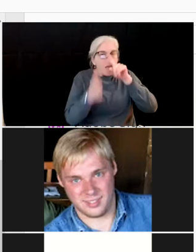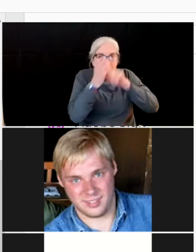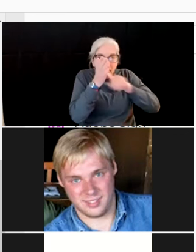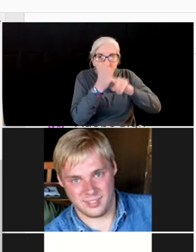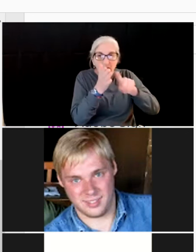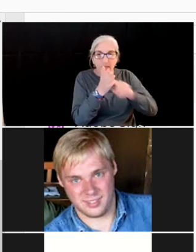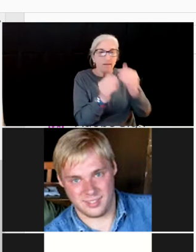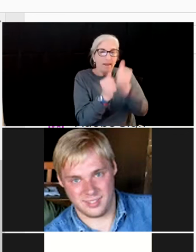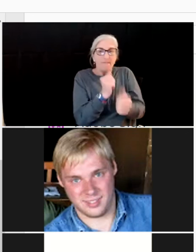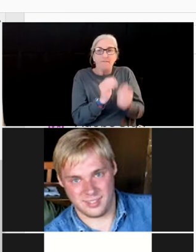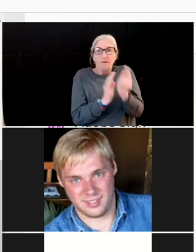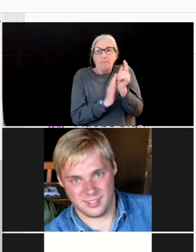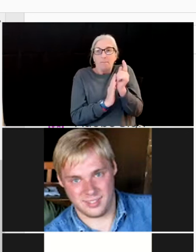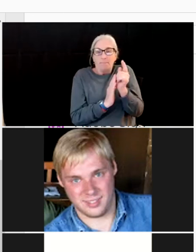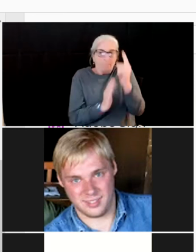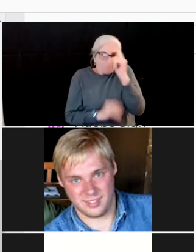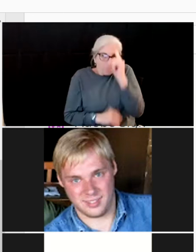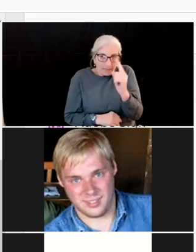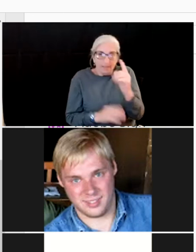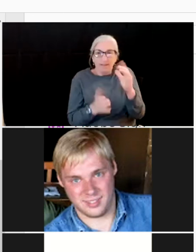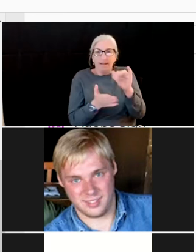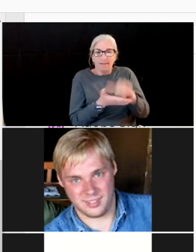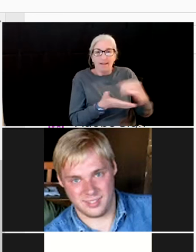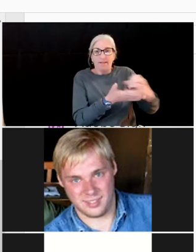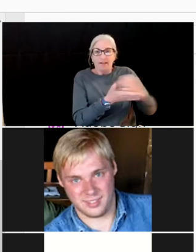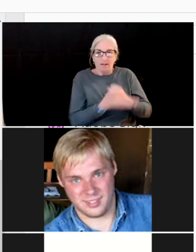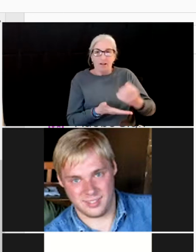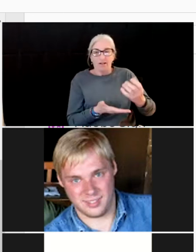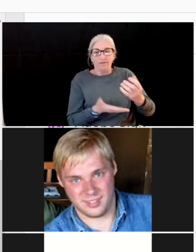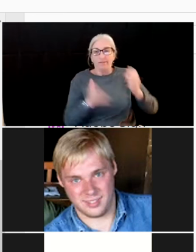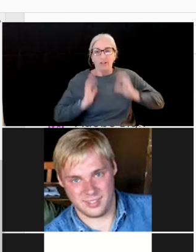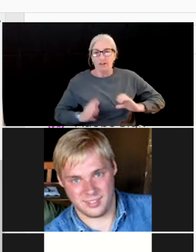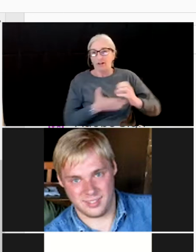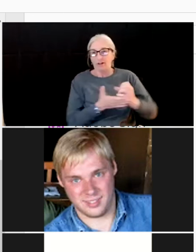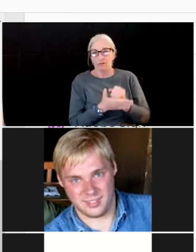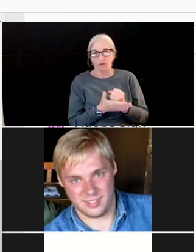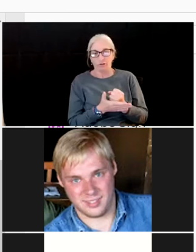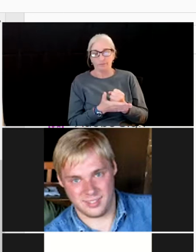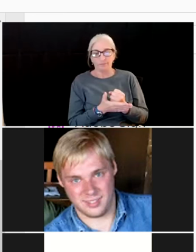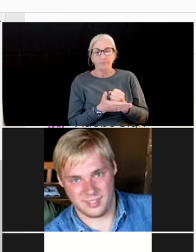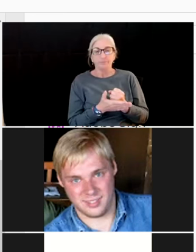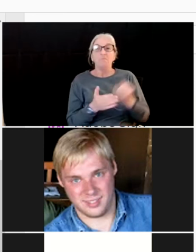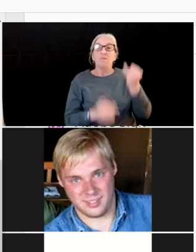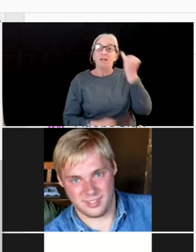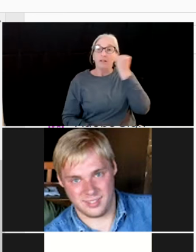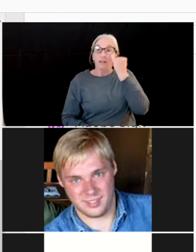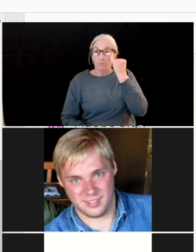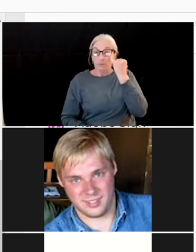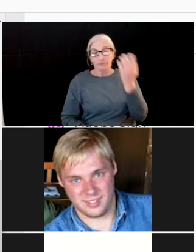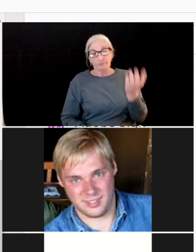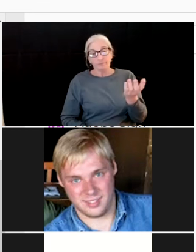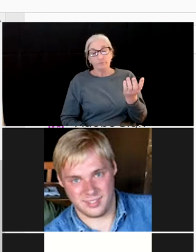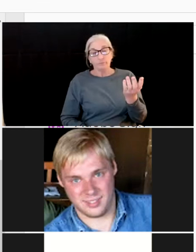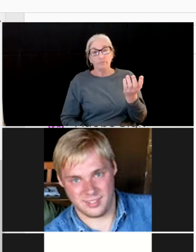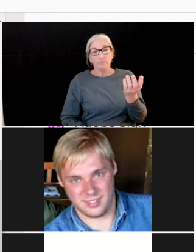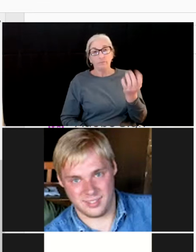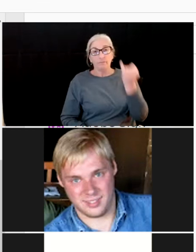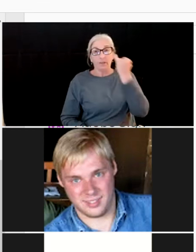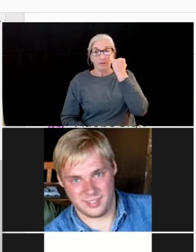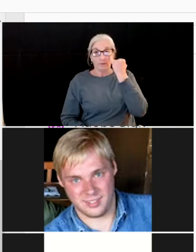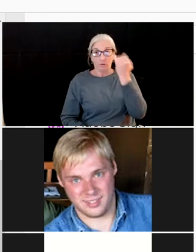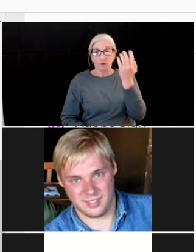how much their SSI amount is going to be impacted by. Let's say, for example, they're on